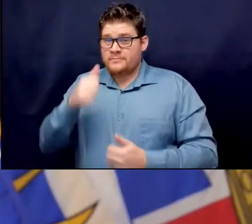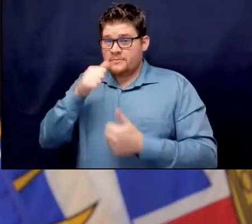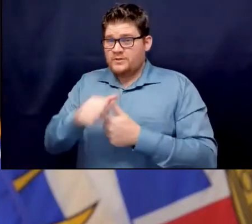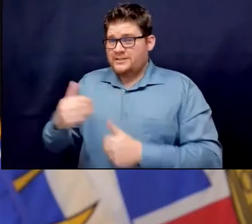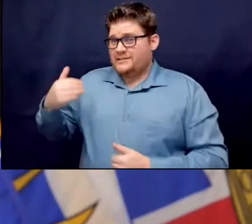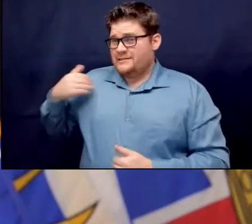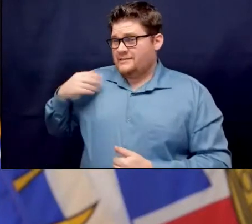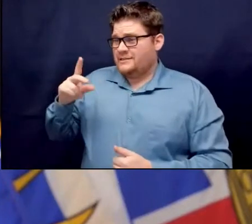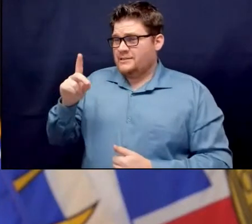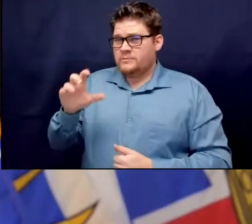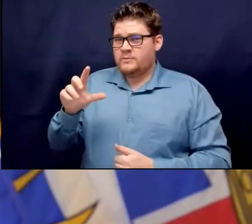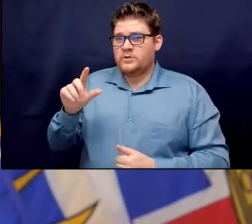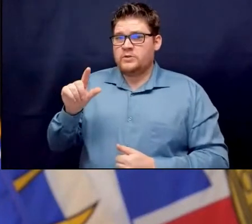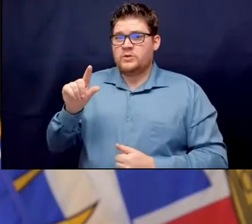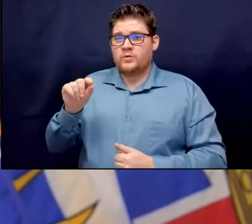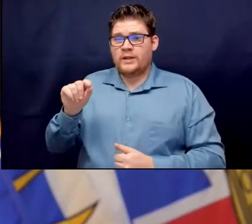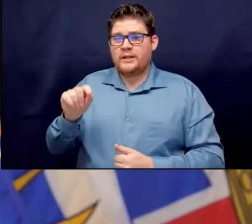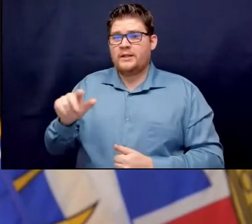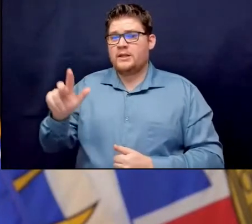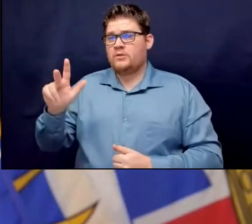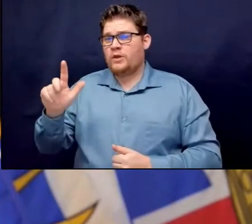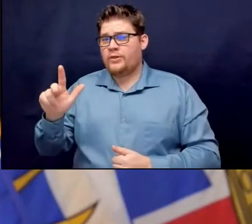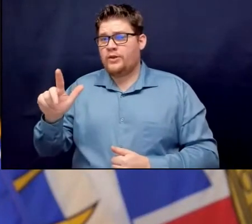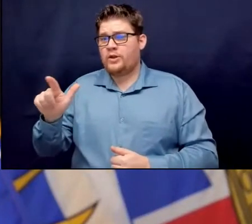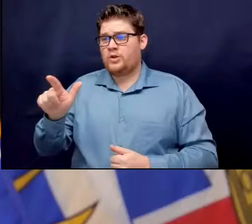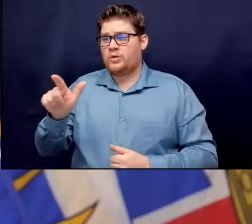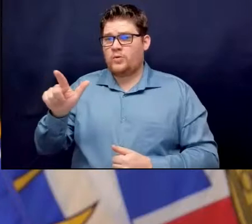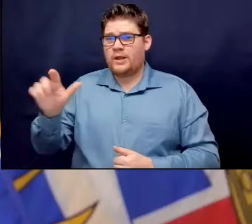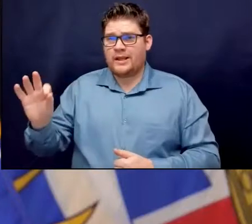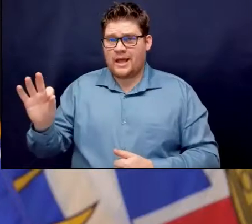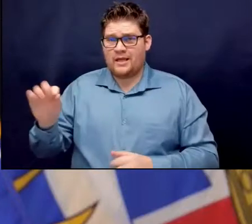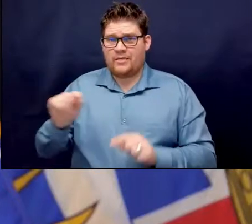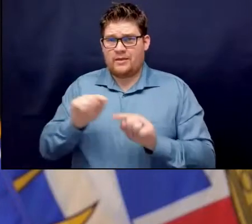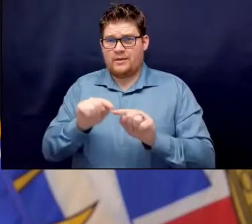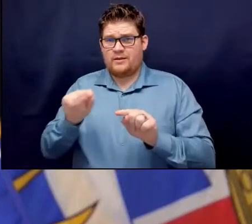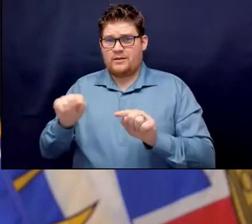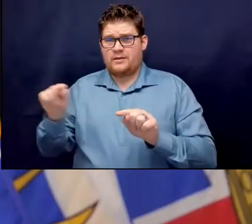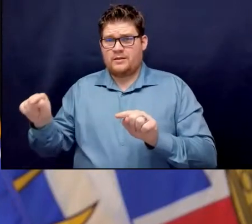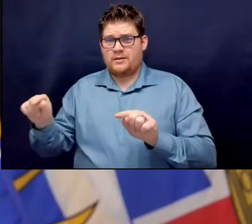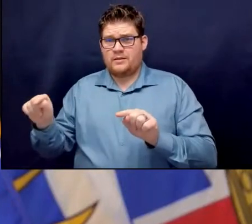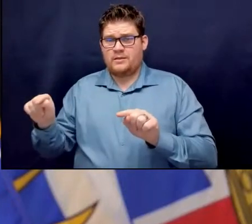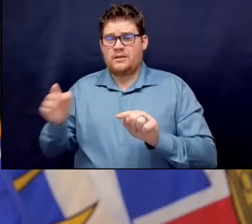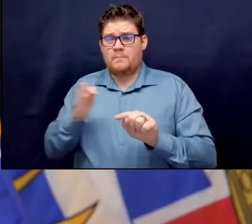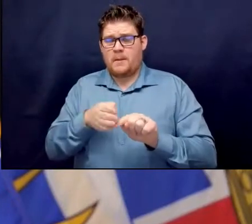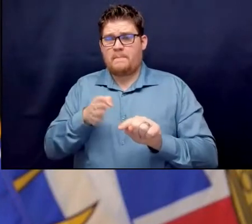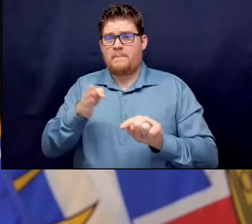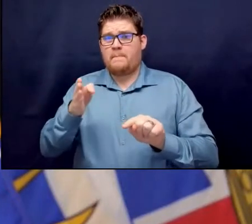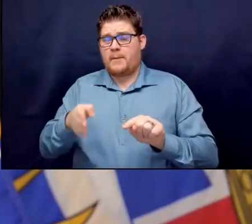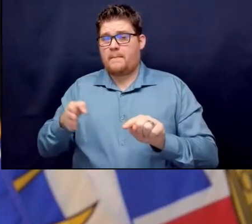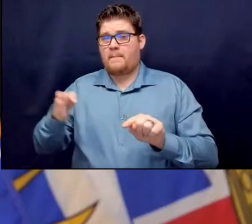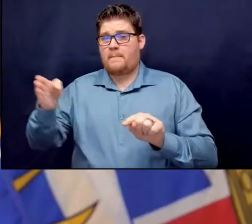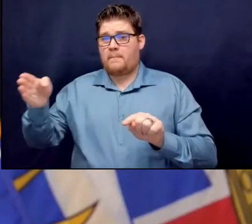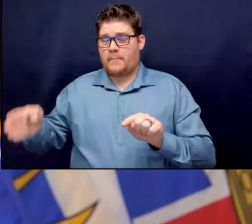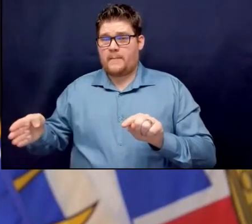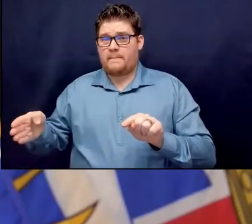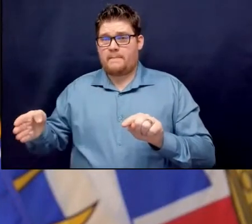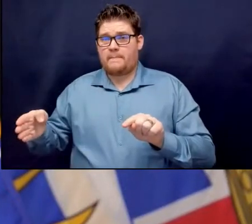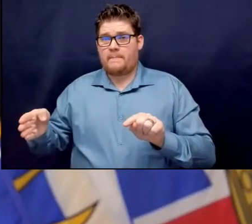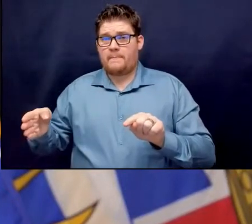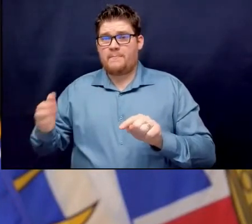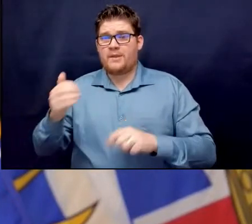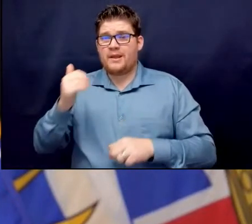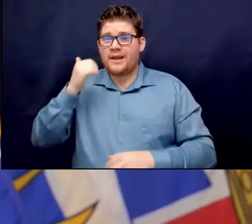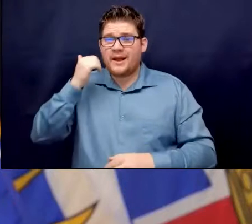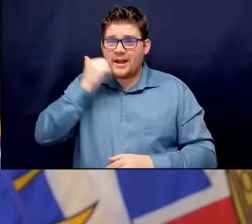on December 29th, and December 31st. And I know, because I watch this obviously closely, and we're